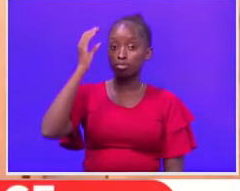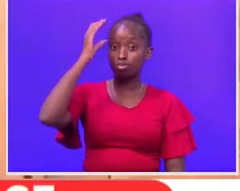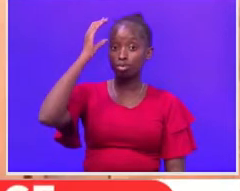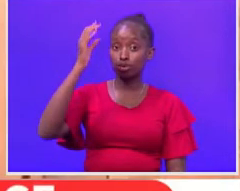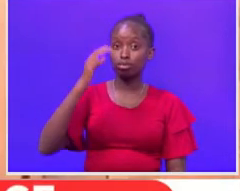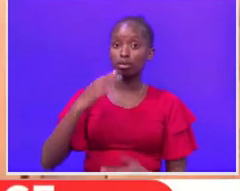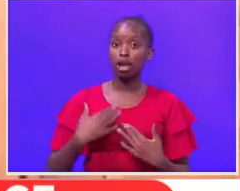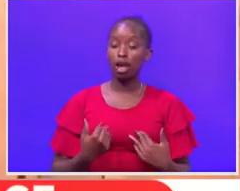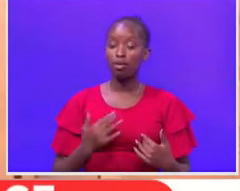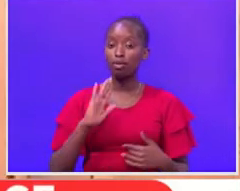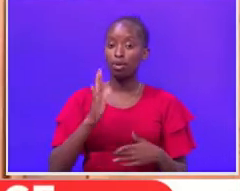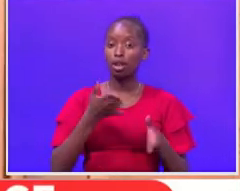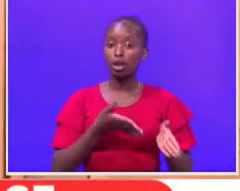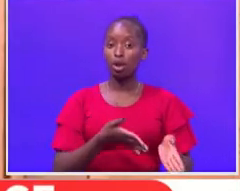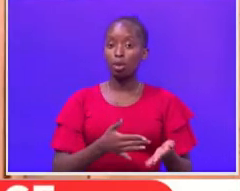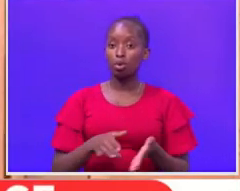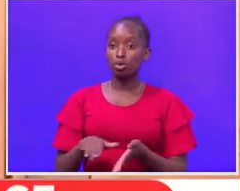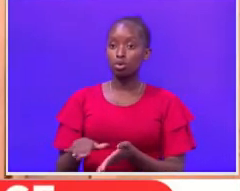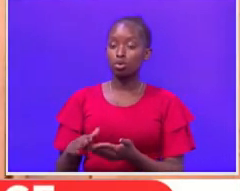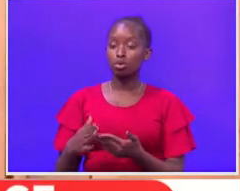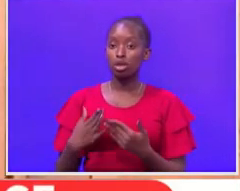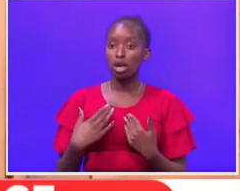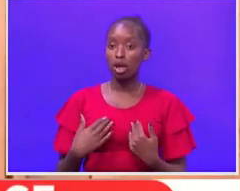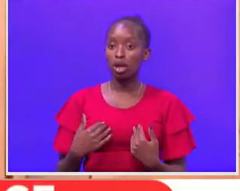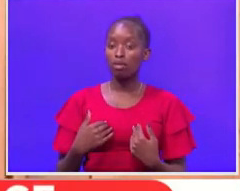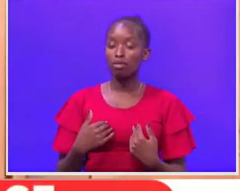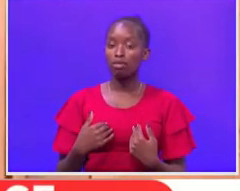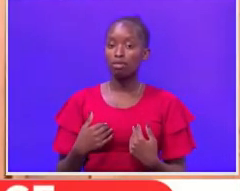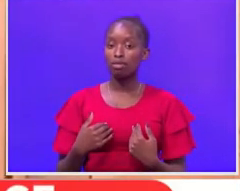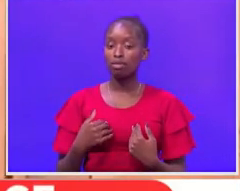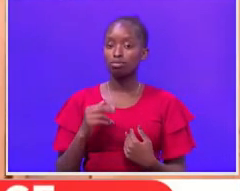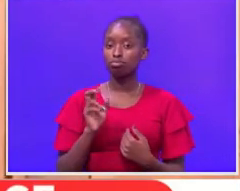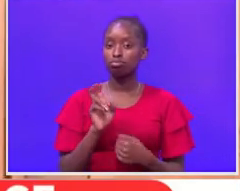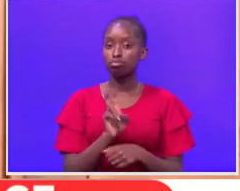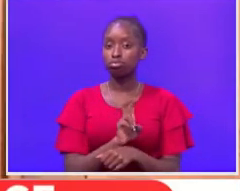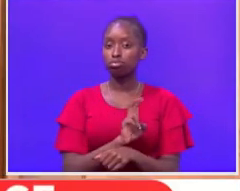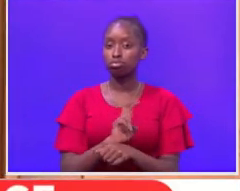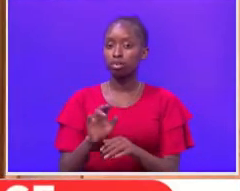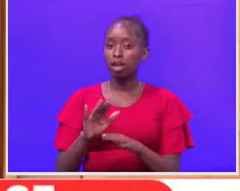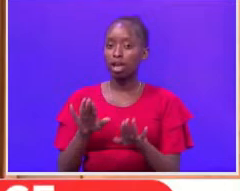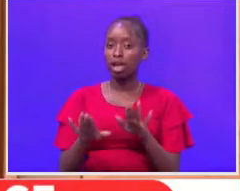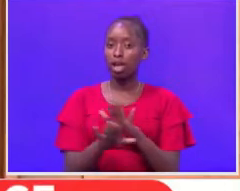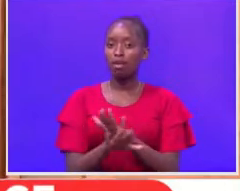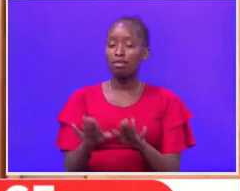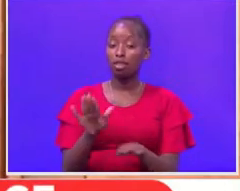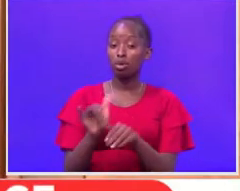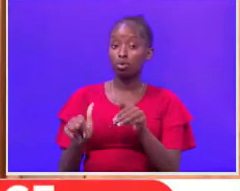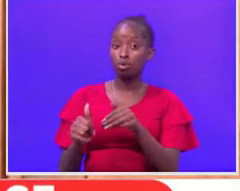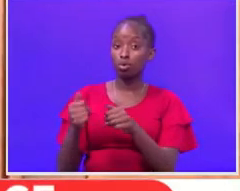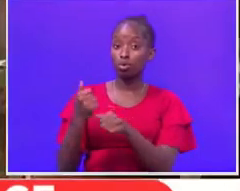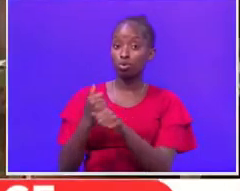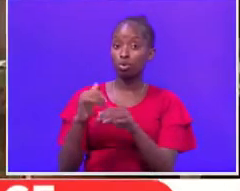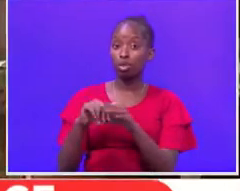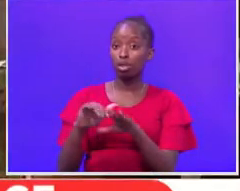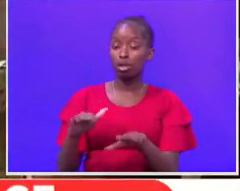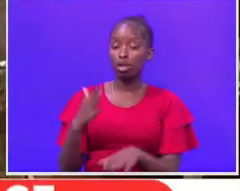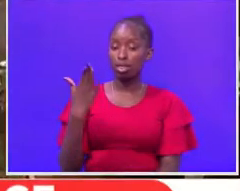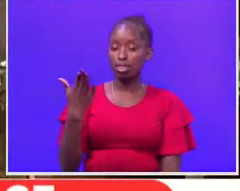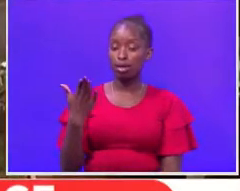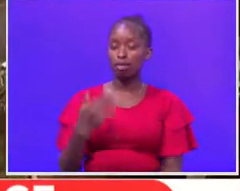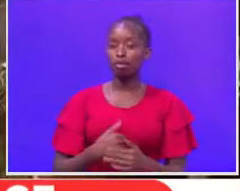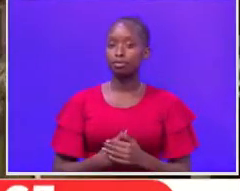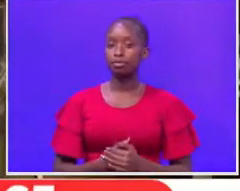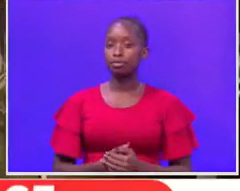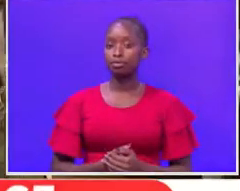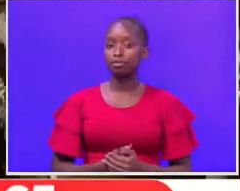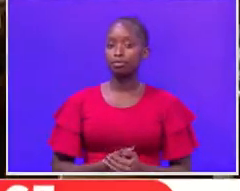opportunity to really monetize everything that they do in that space. President